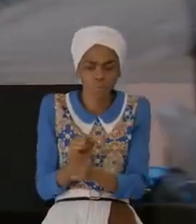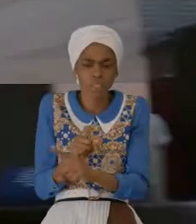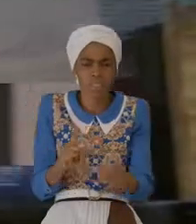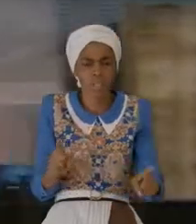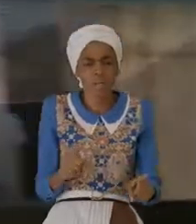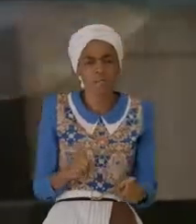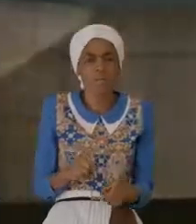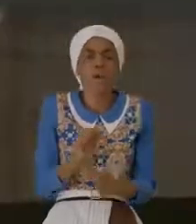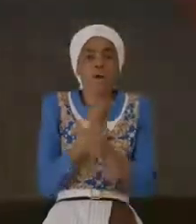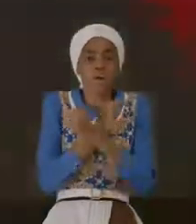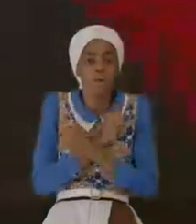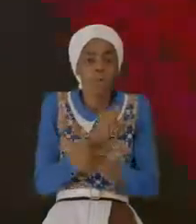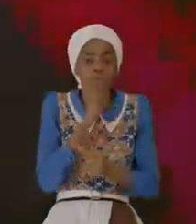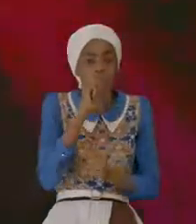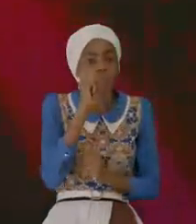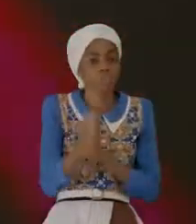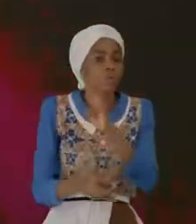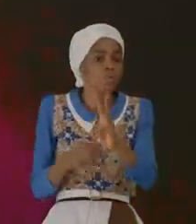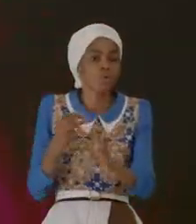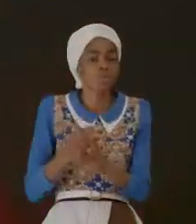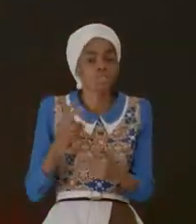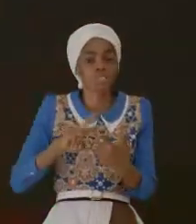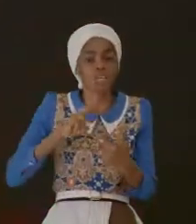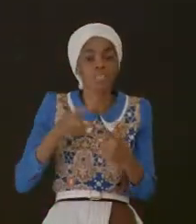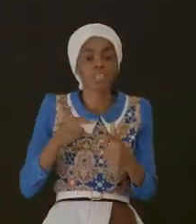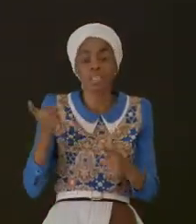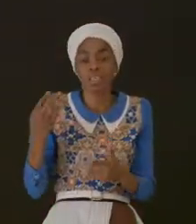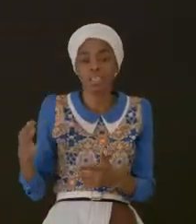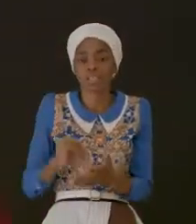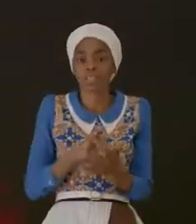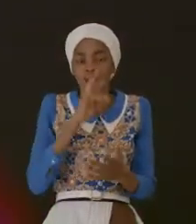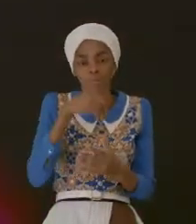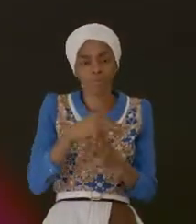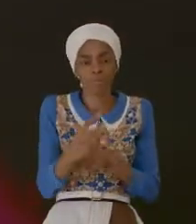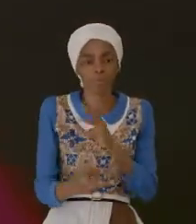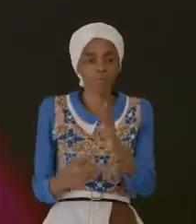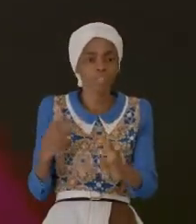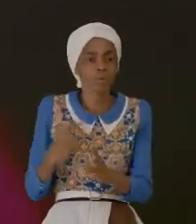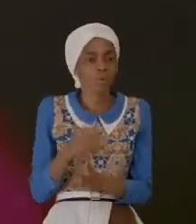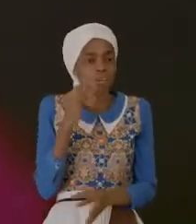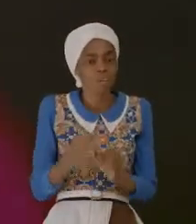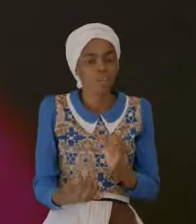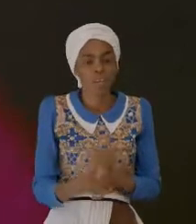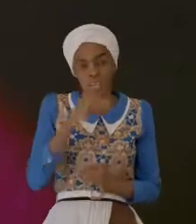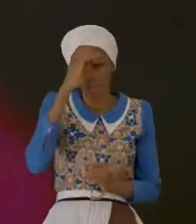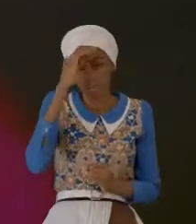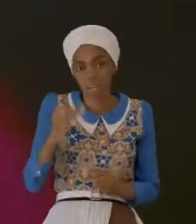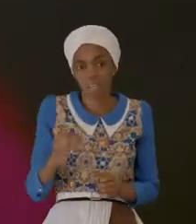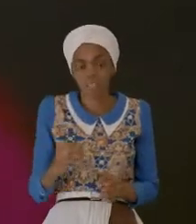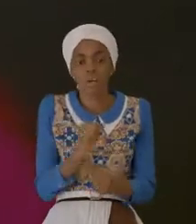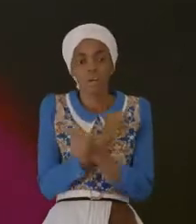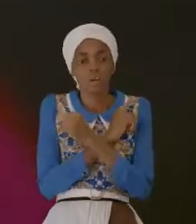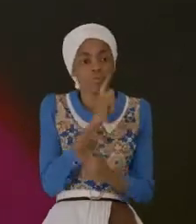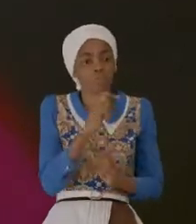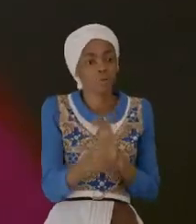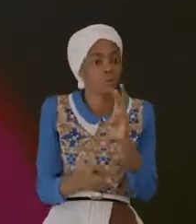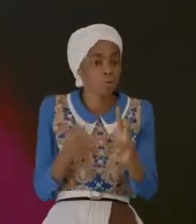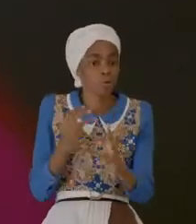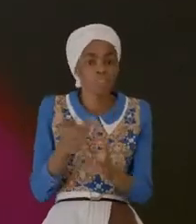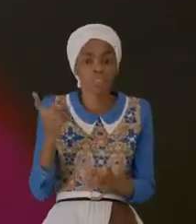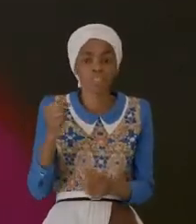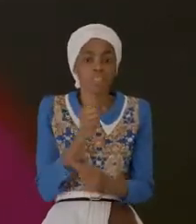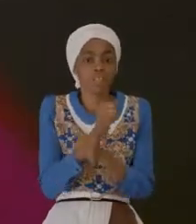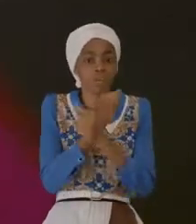world neither the things that are in the world if anyone any man loved the world the love of the father